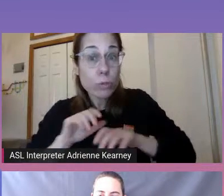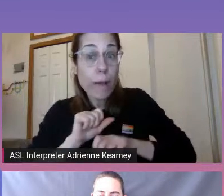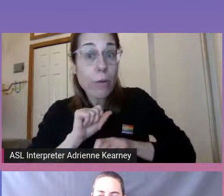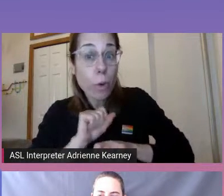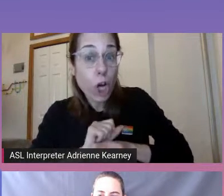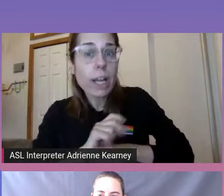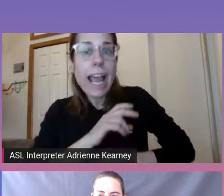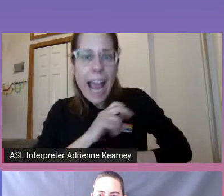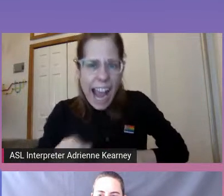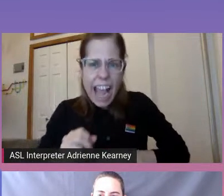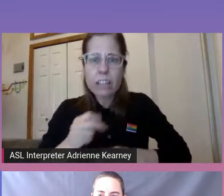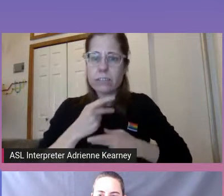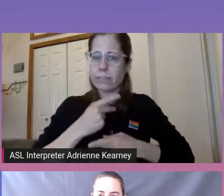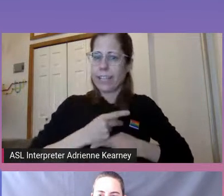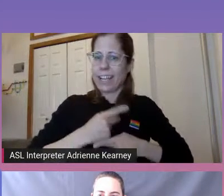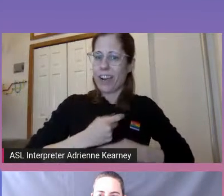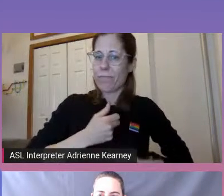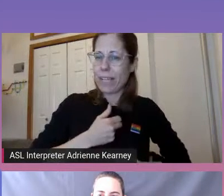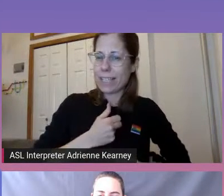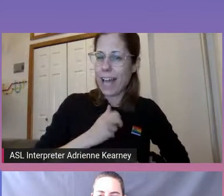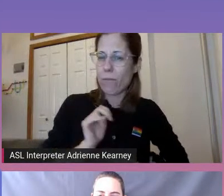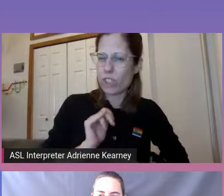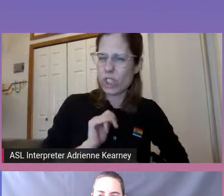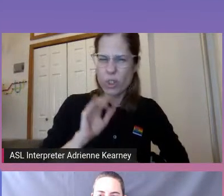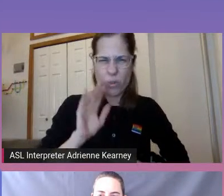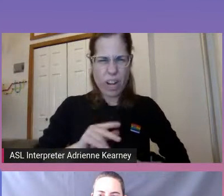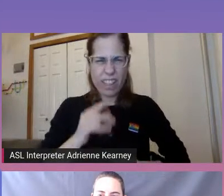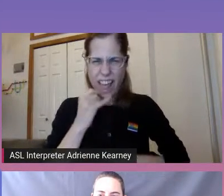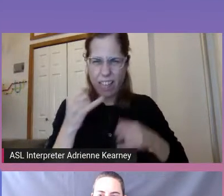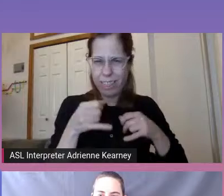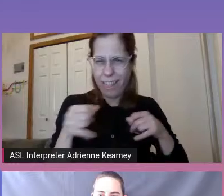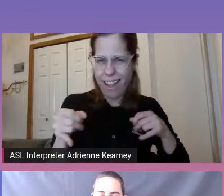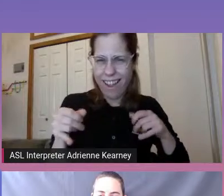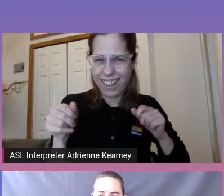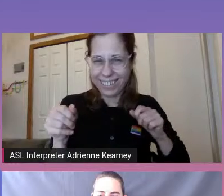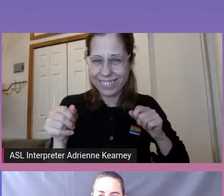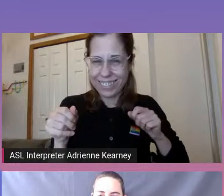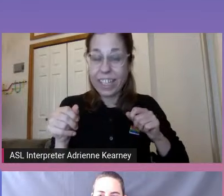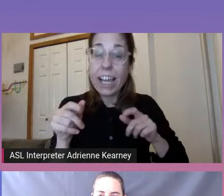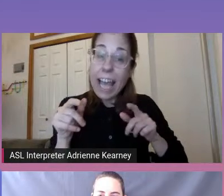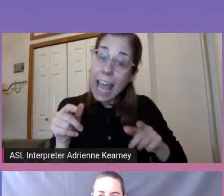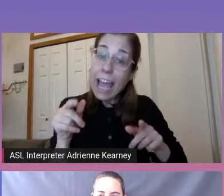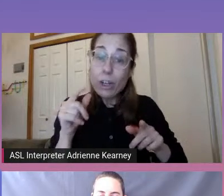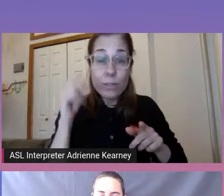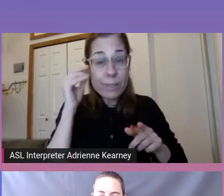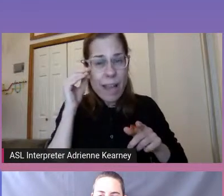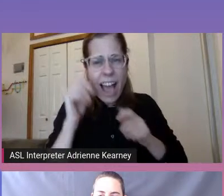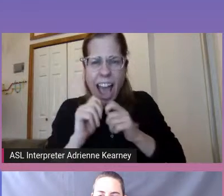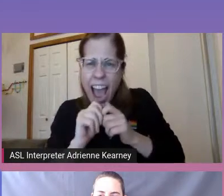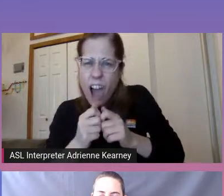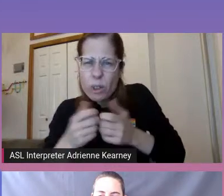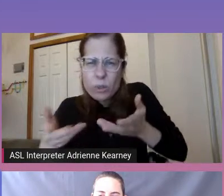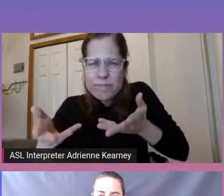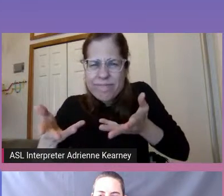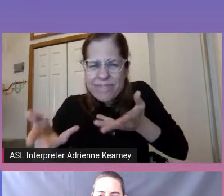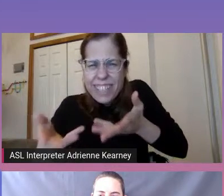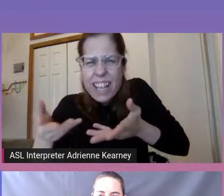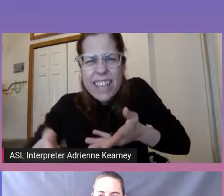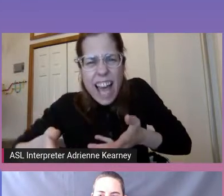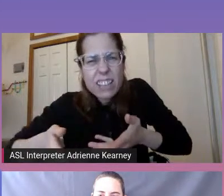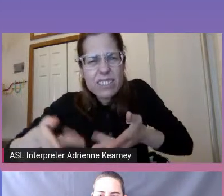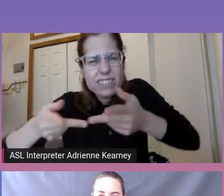and understanding like, how do you navigate those spaces? Because you're right. You know, sometimes we're looking for other folks